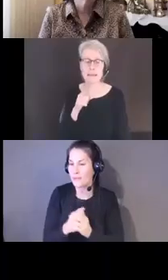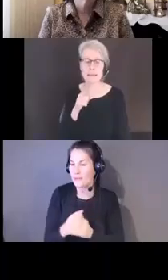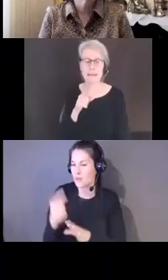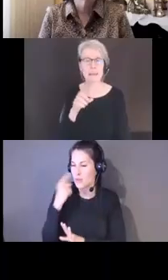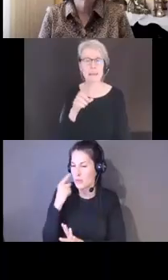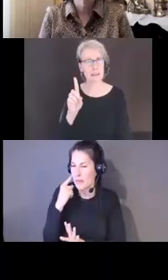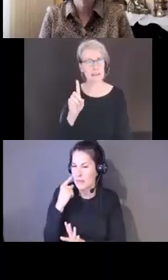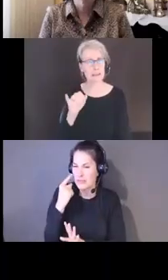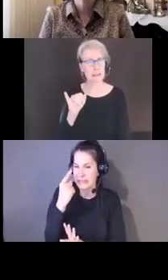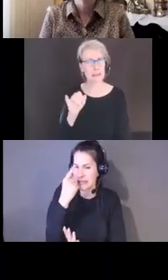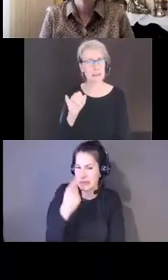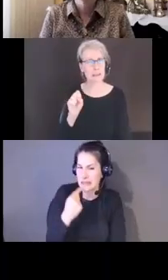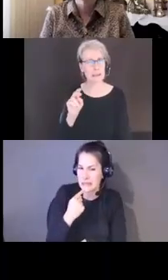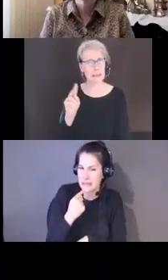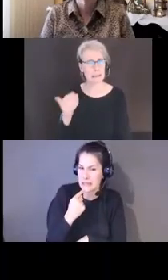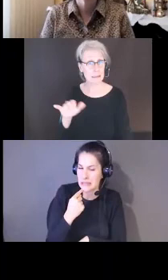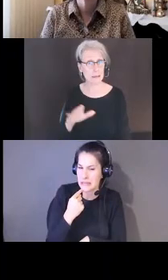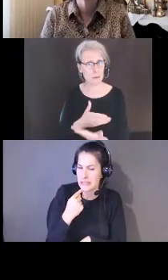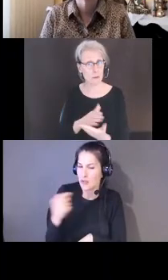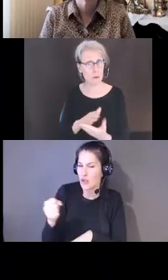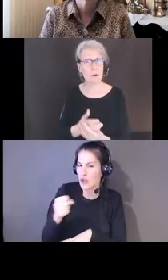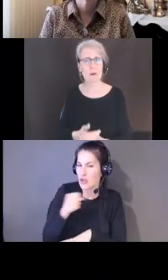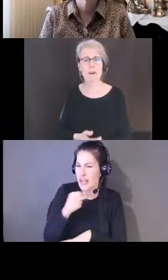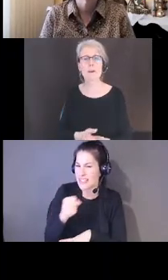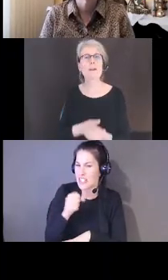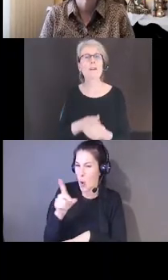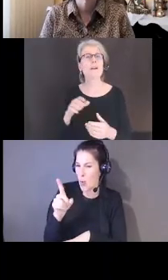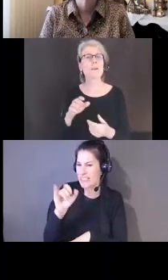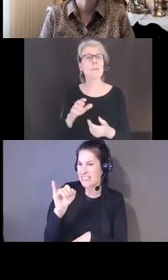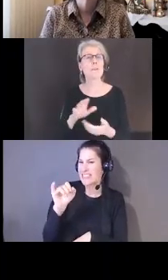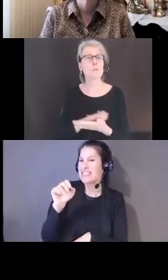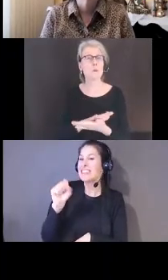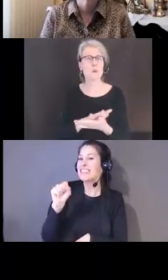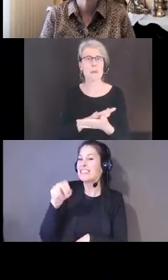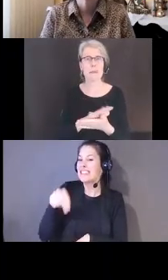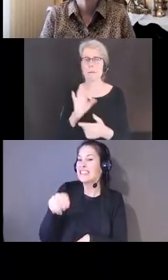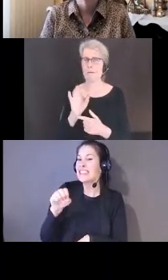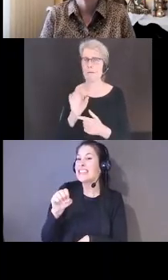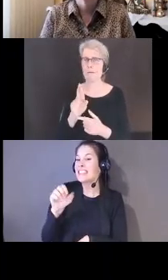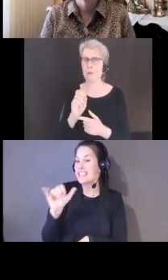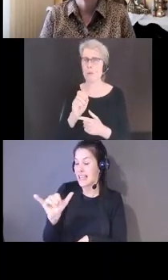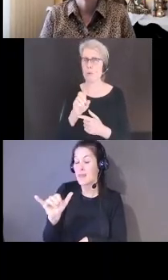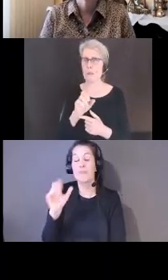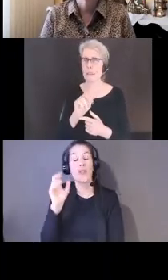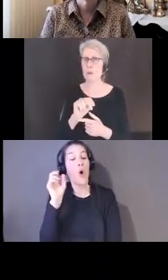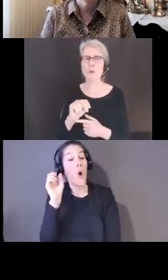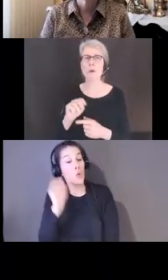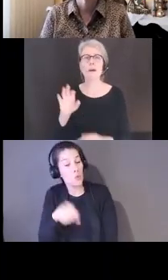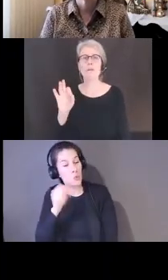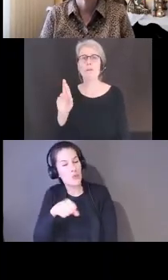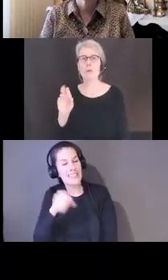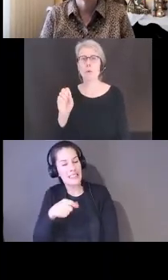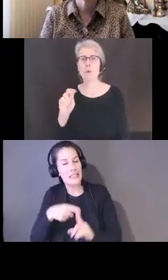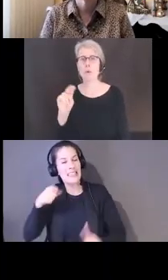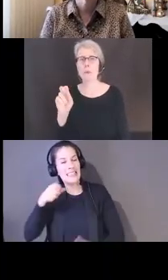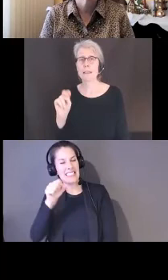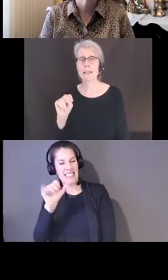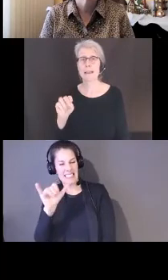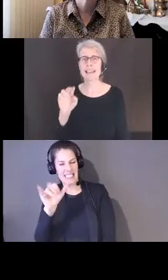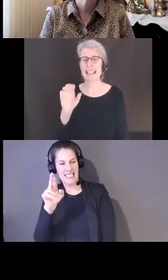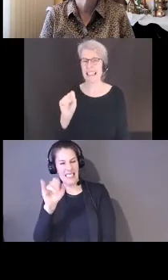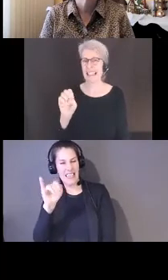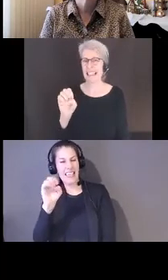Disney? Yeah, it's from the Frozen series, not the Frozen movie, but the series. Right, sorry. That's okay. So it's not from the